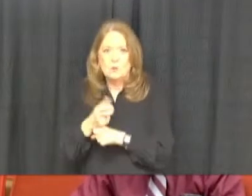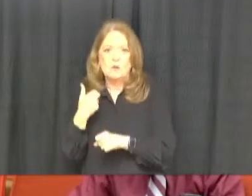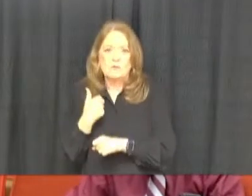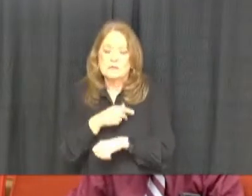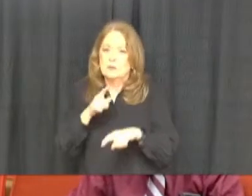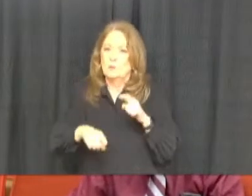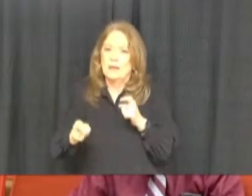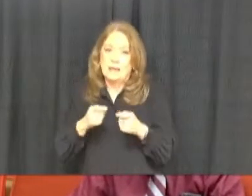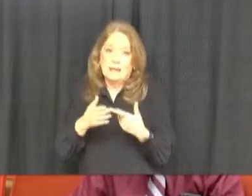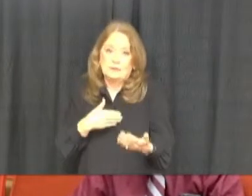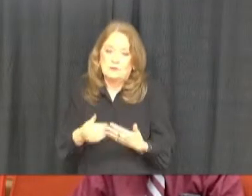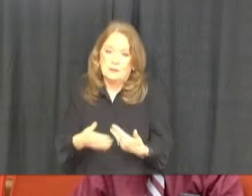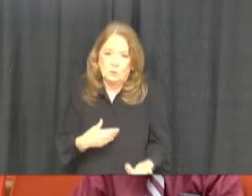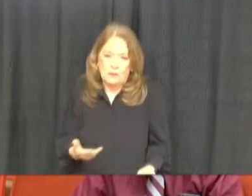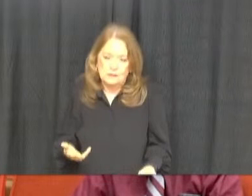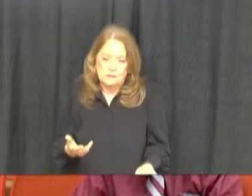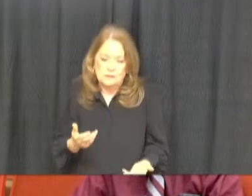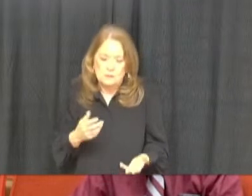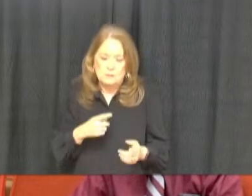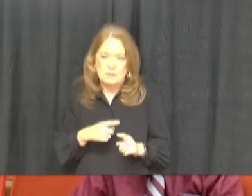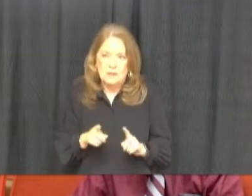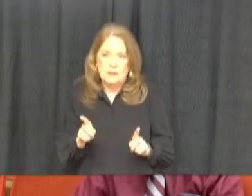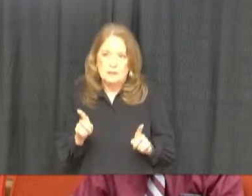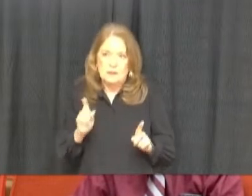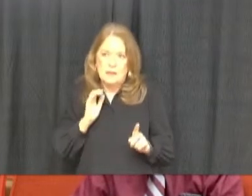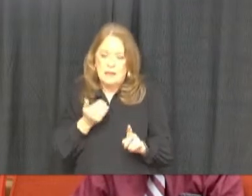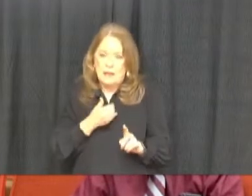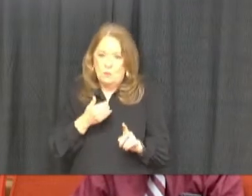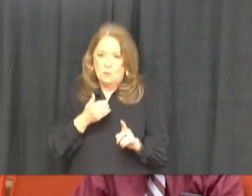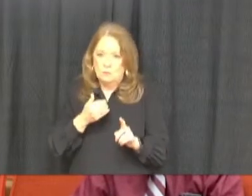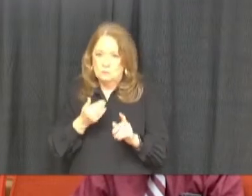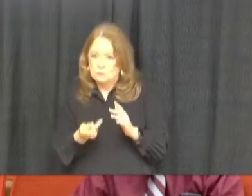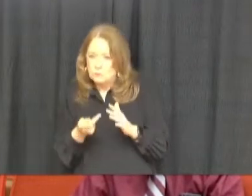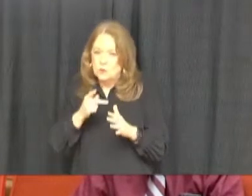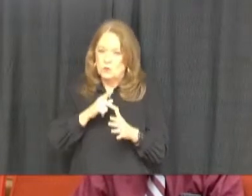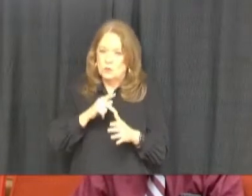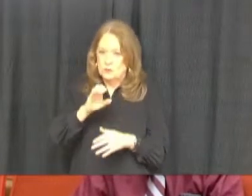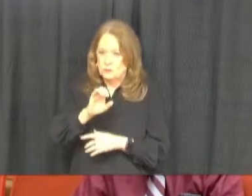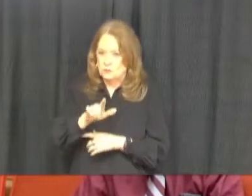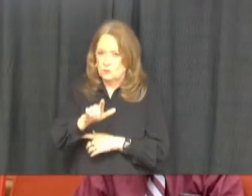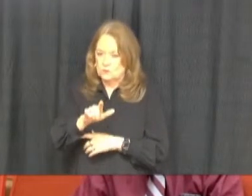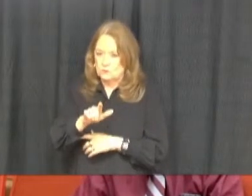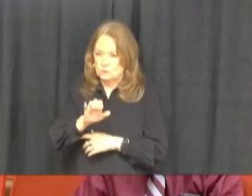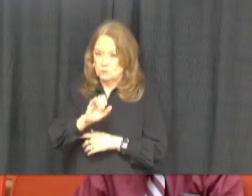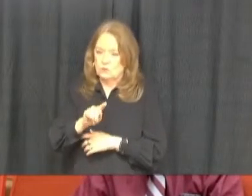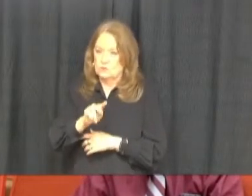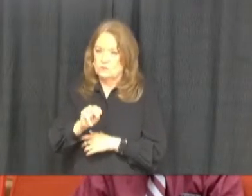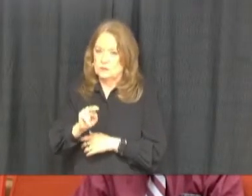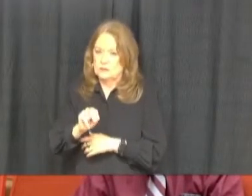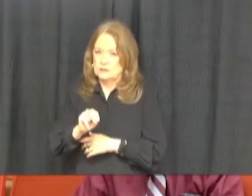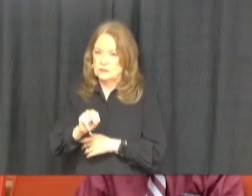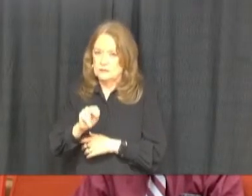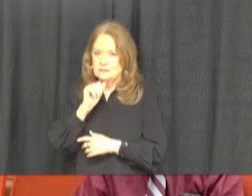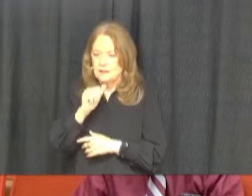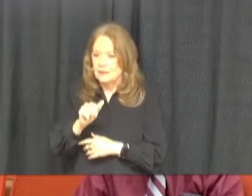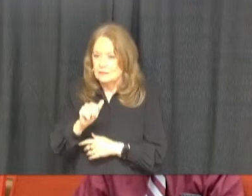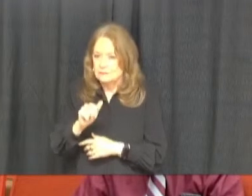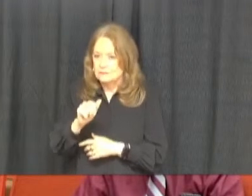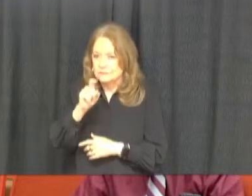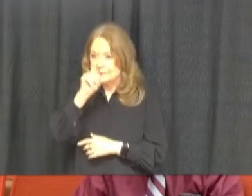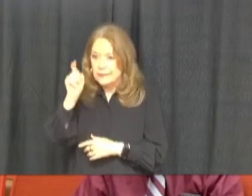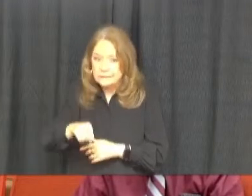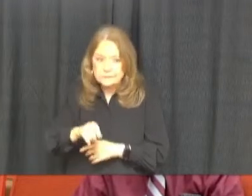won't be able to handle anyways. But our main priority is Clarksville, Tennessee, not